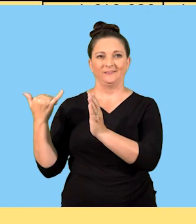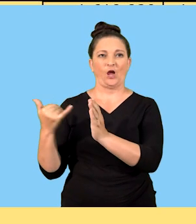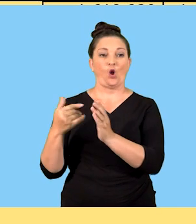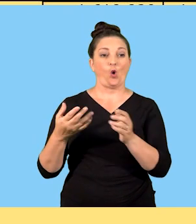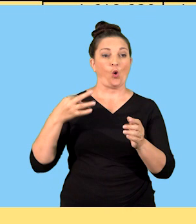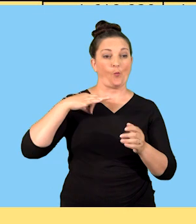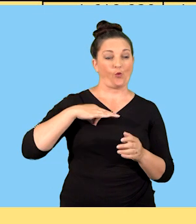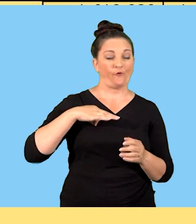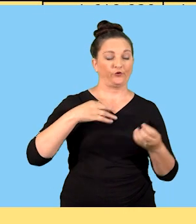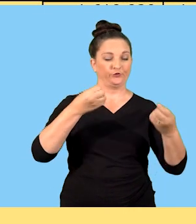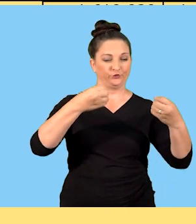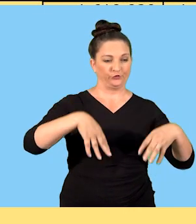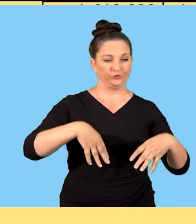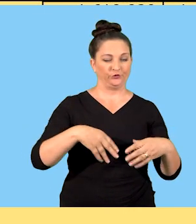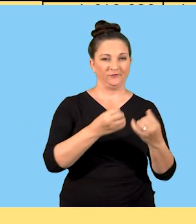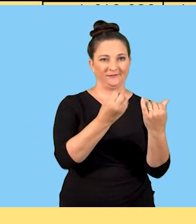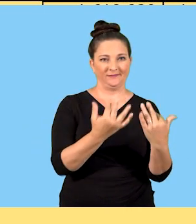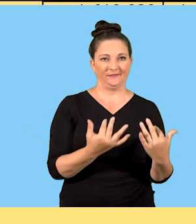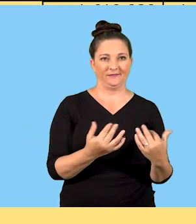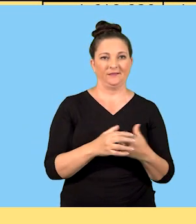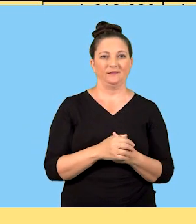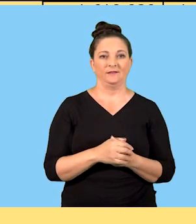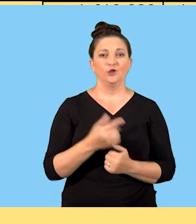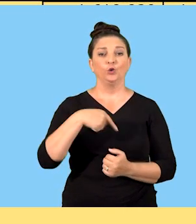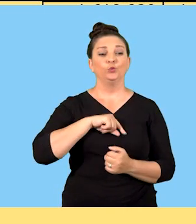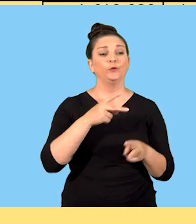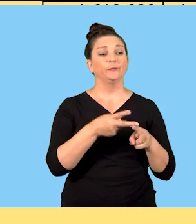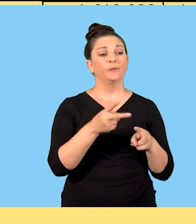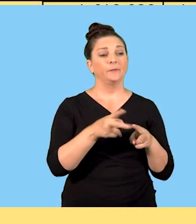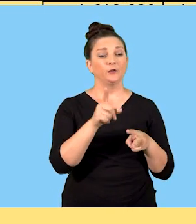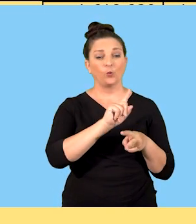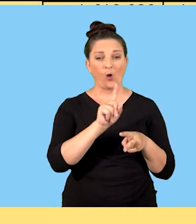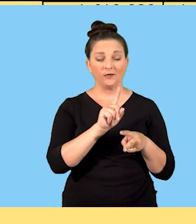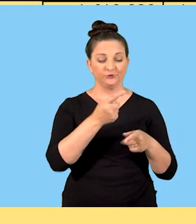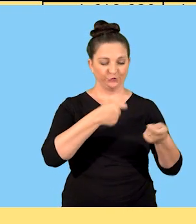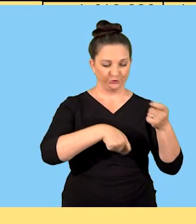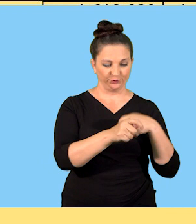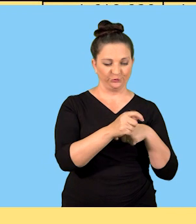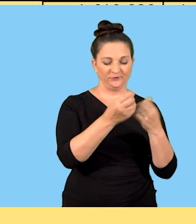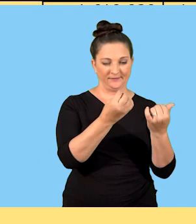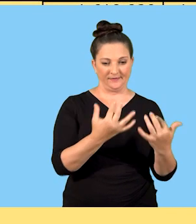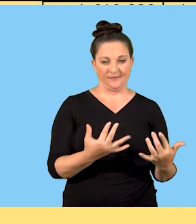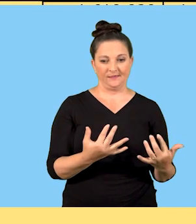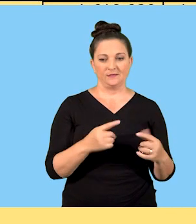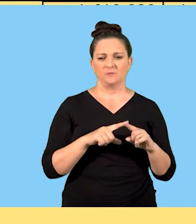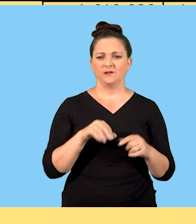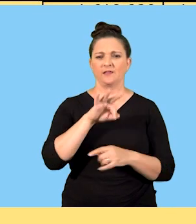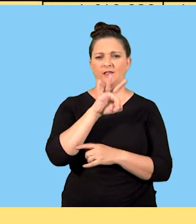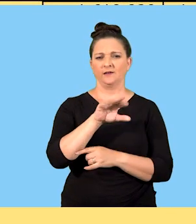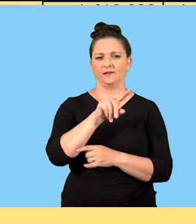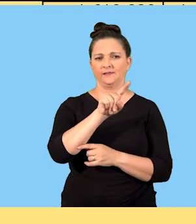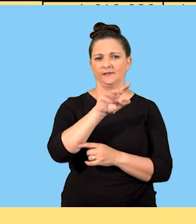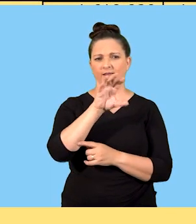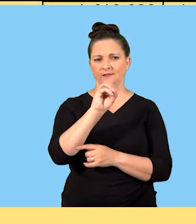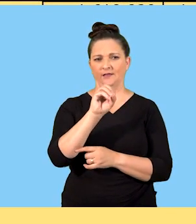loss account. Earlier on, we prepared a trading account, and we had gross profit,